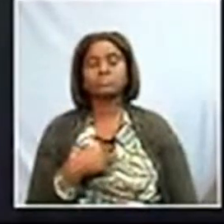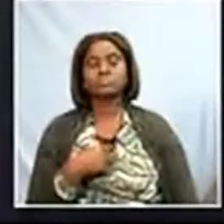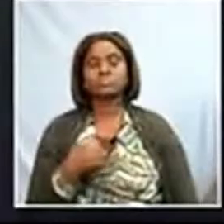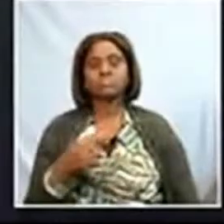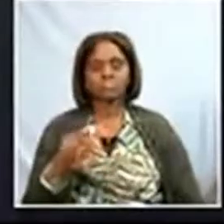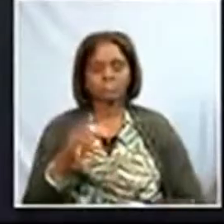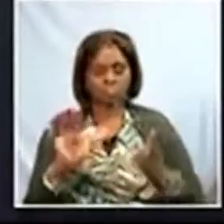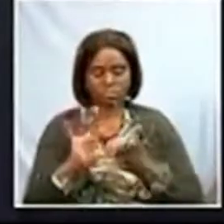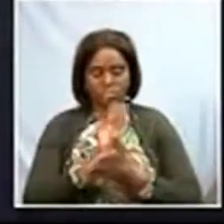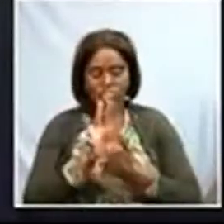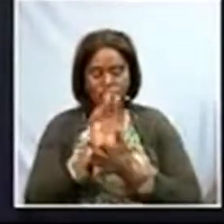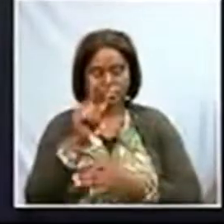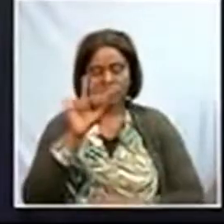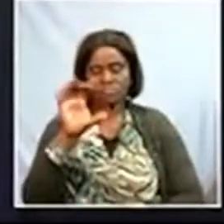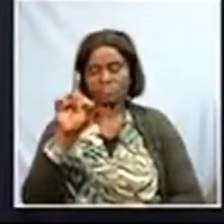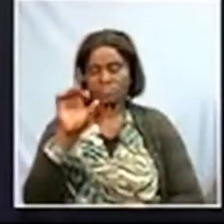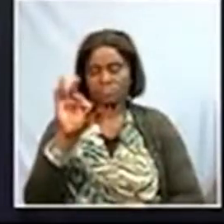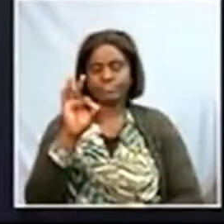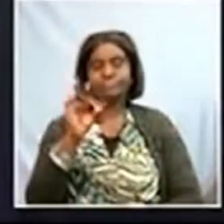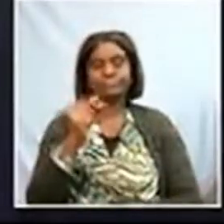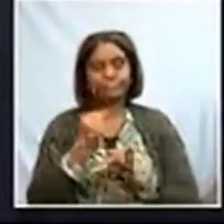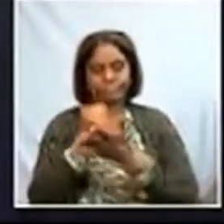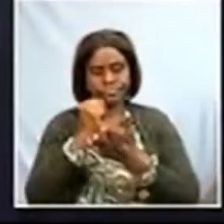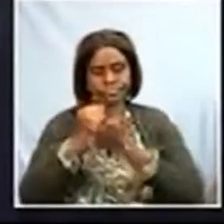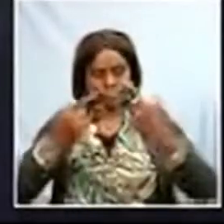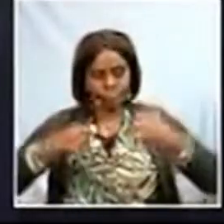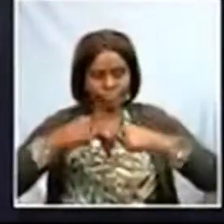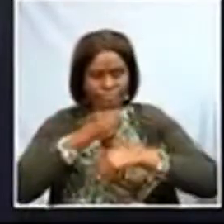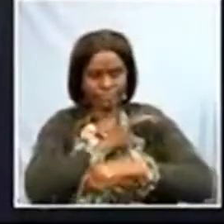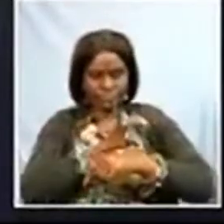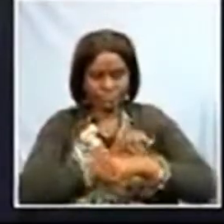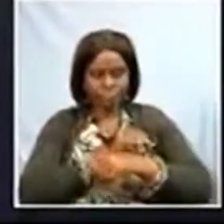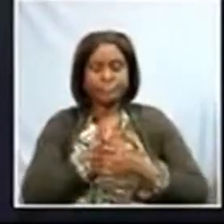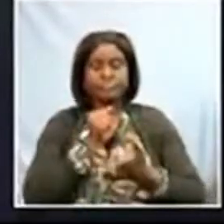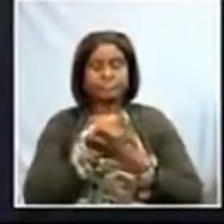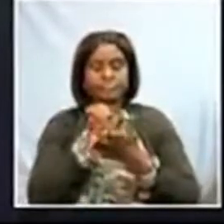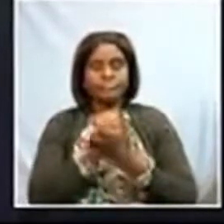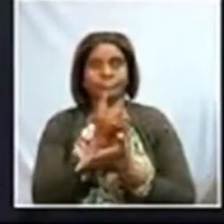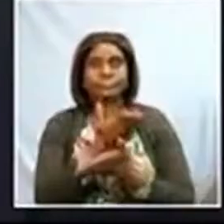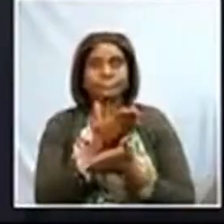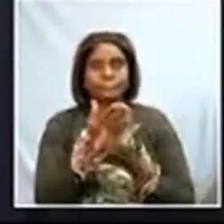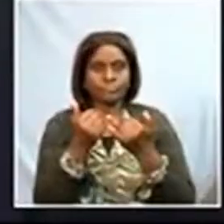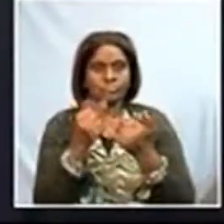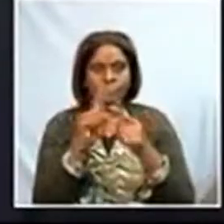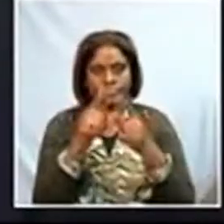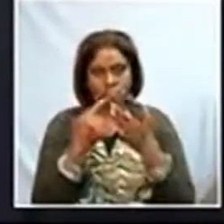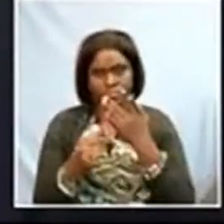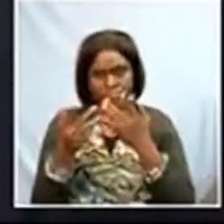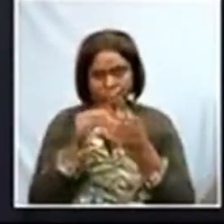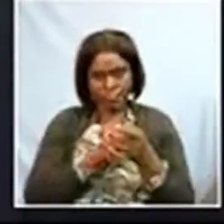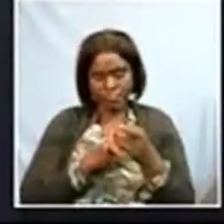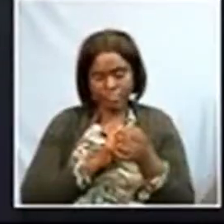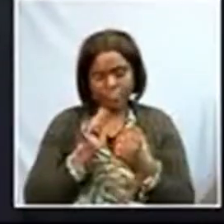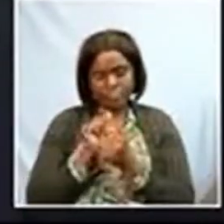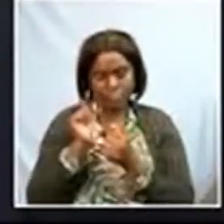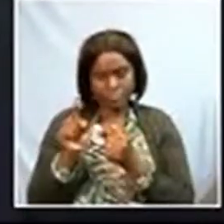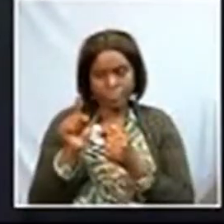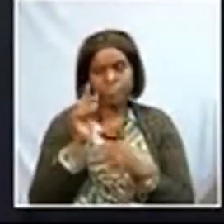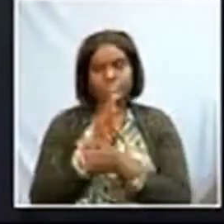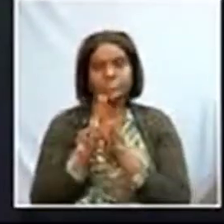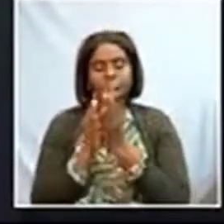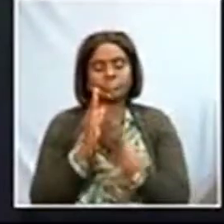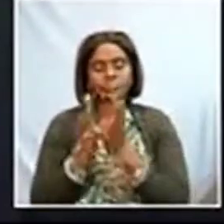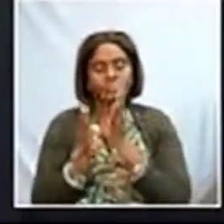The spirit of the CDF is to build the capacity in our local contractors. The unfortunate part with this particular